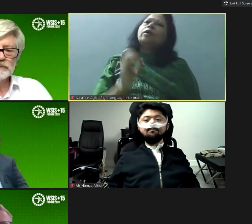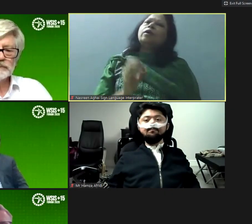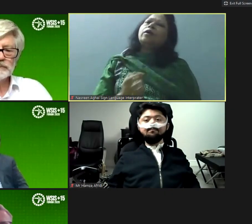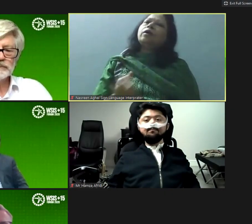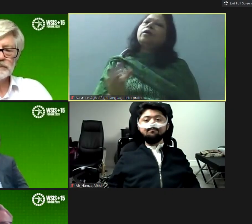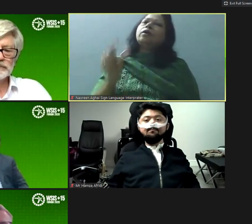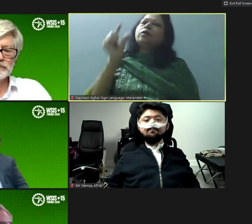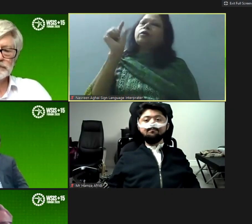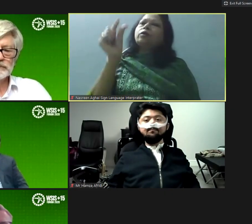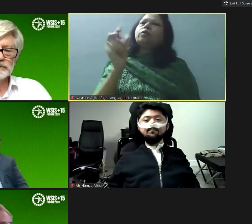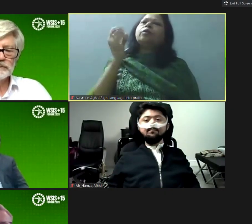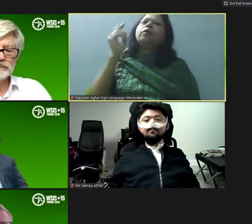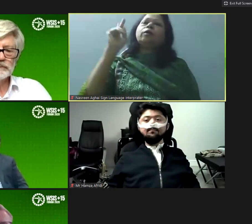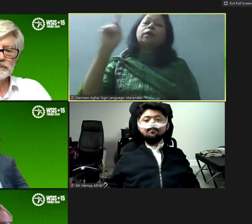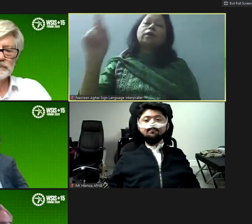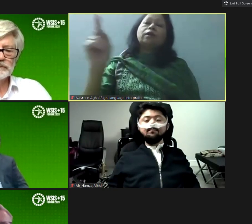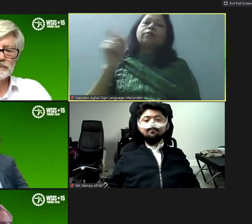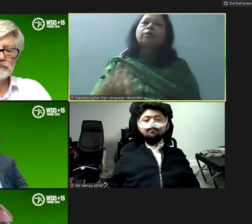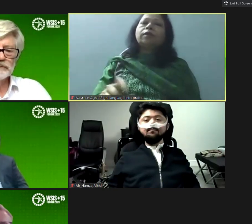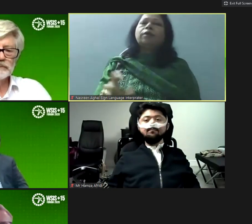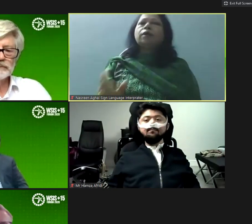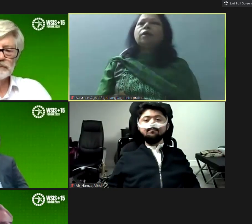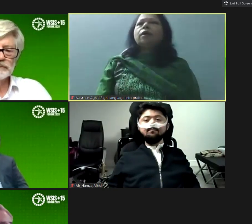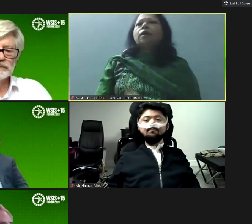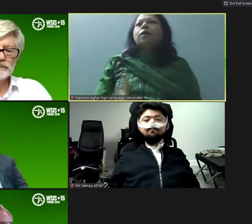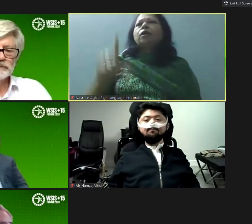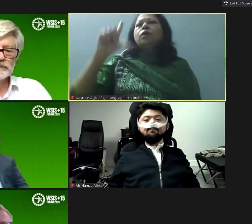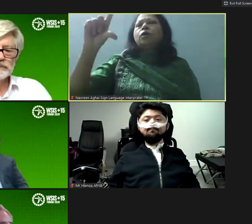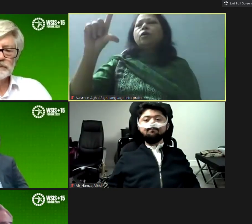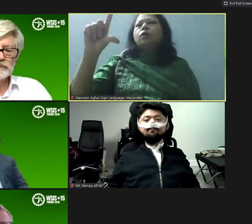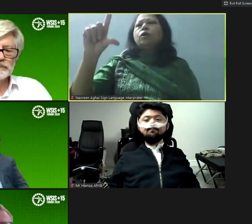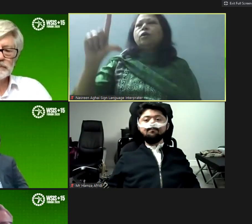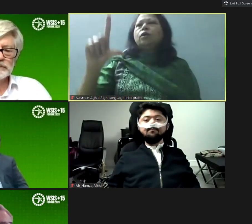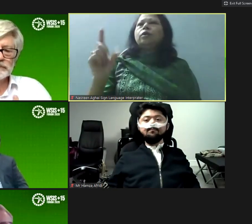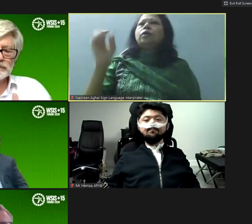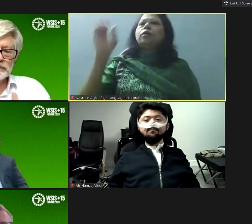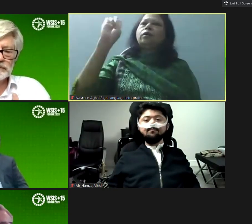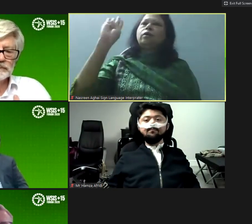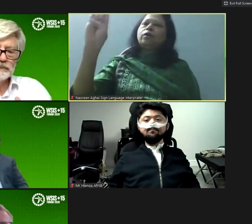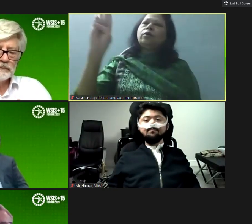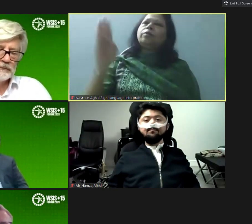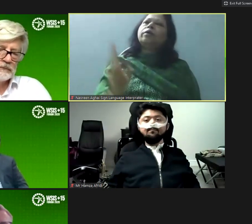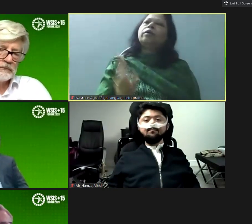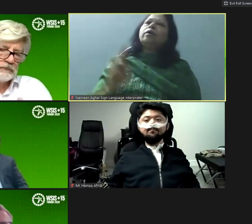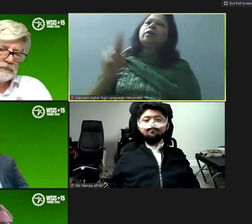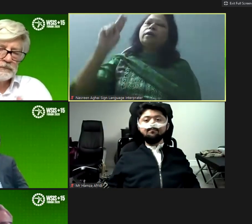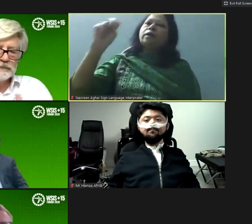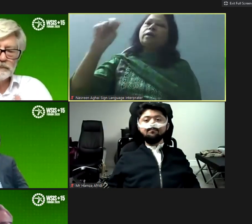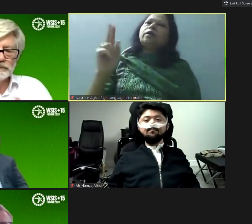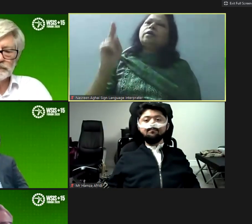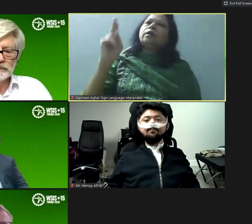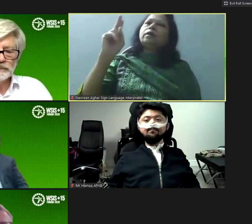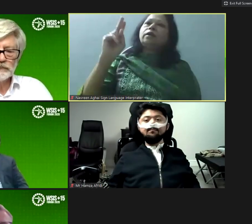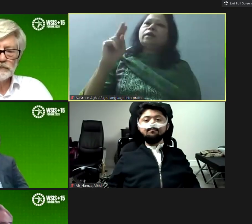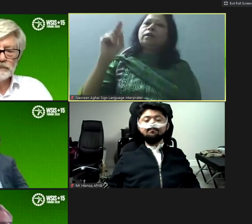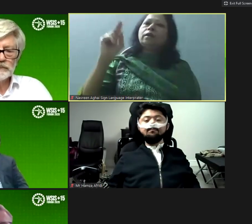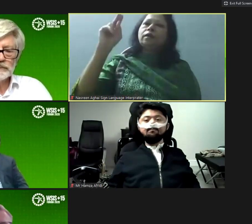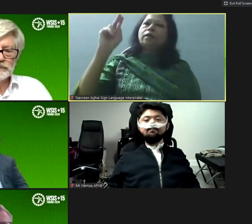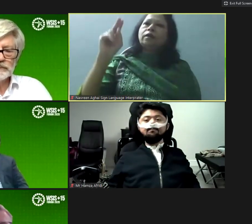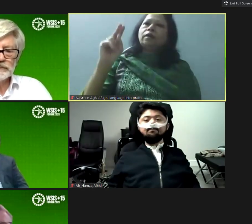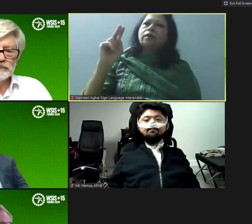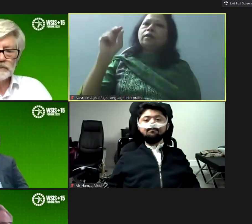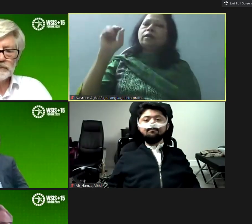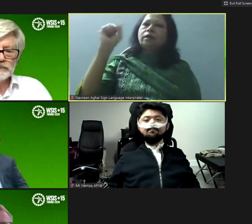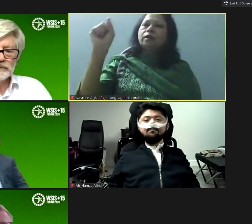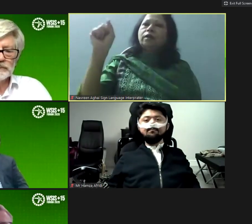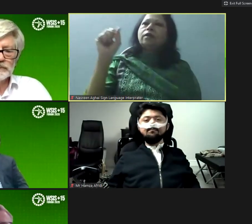Then we're just waiting for Ms. Lubna Smida to join us from Tunisia. So she would be speaking in